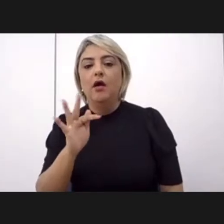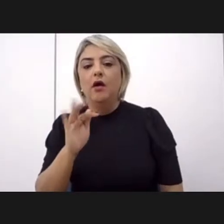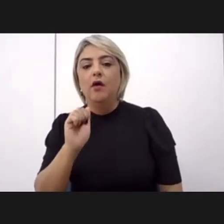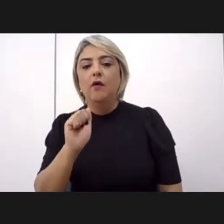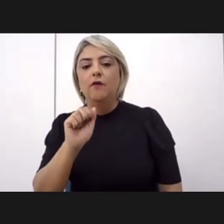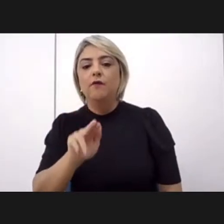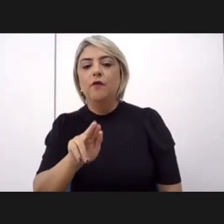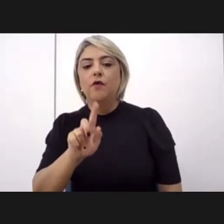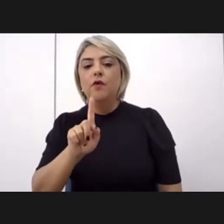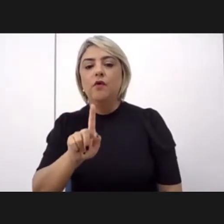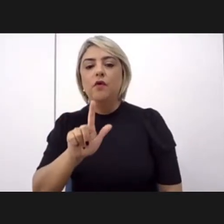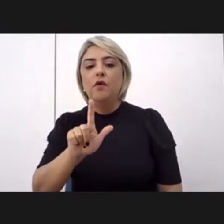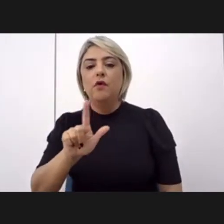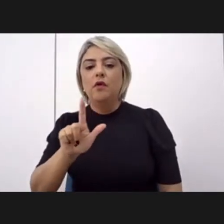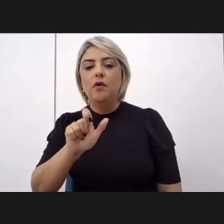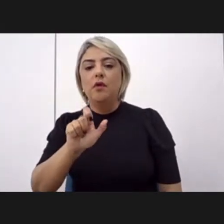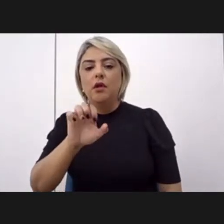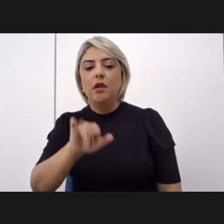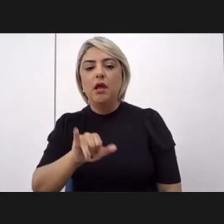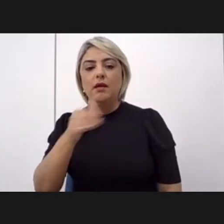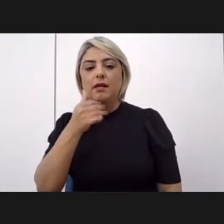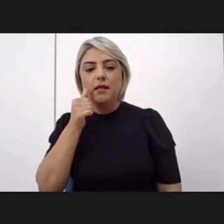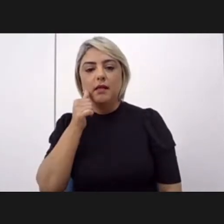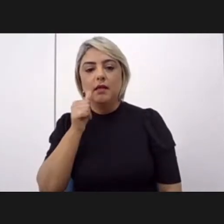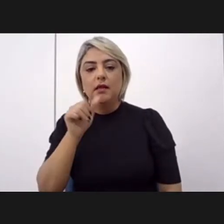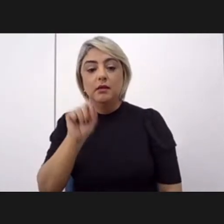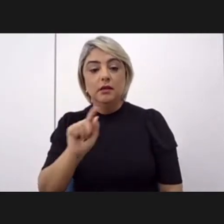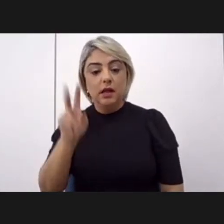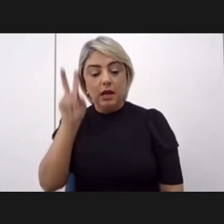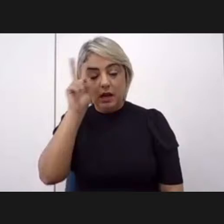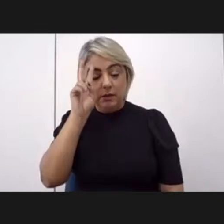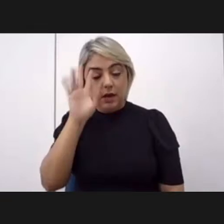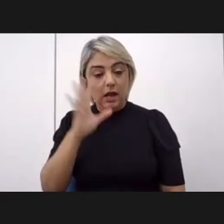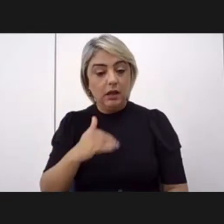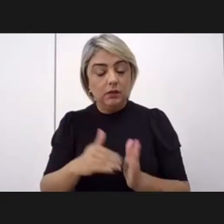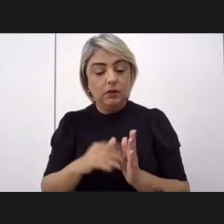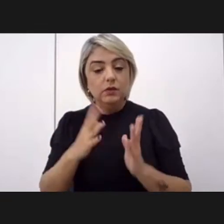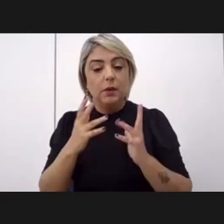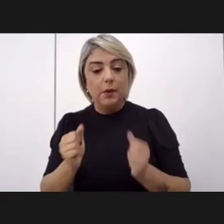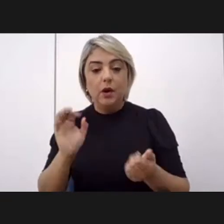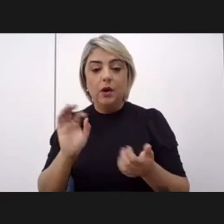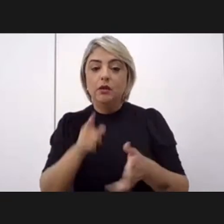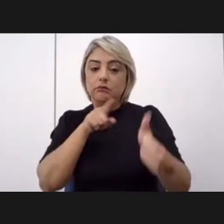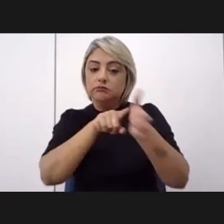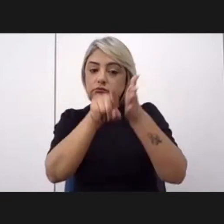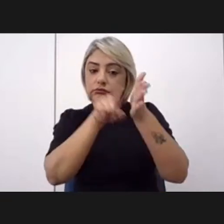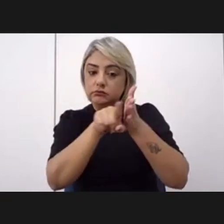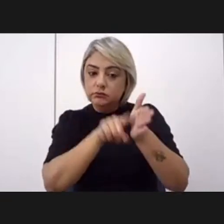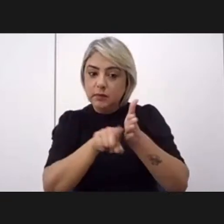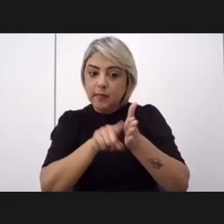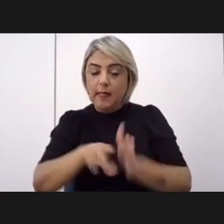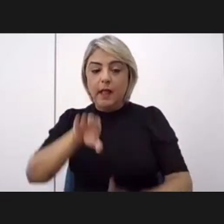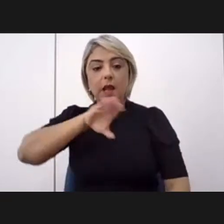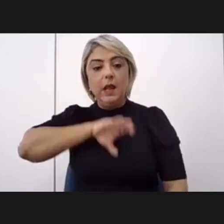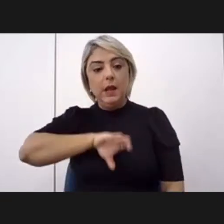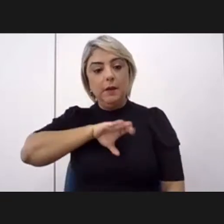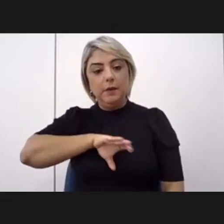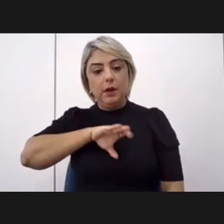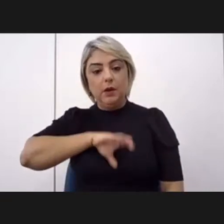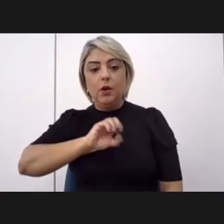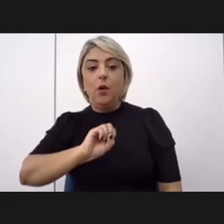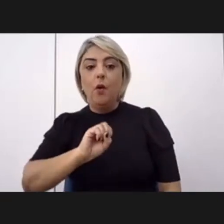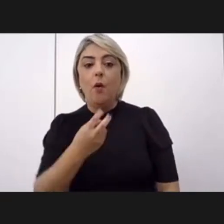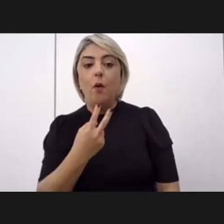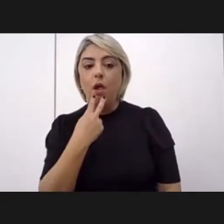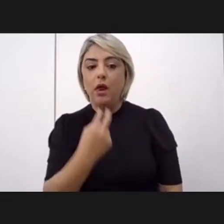remember everyone that you can ask your questions in Portuguese or in English via